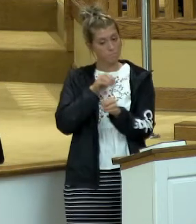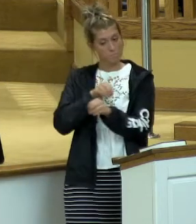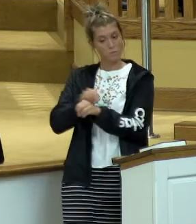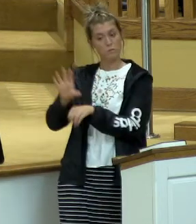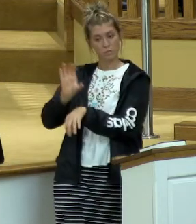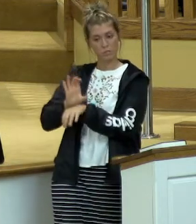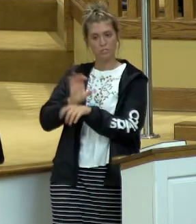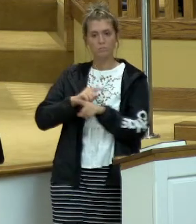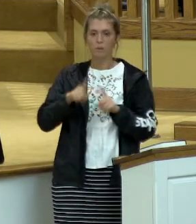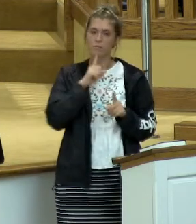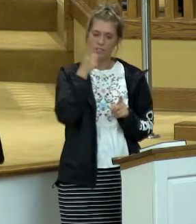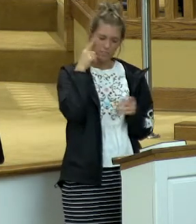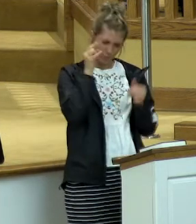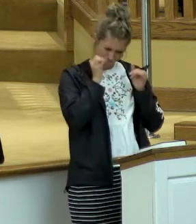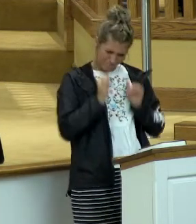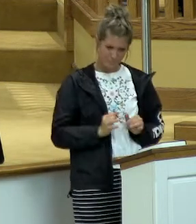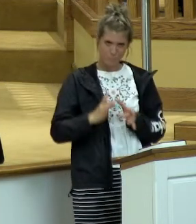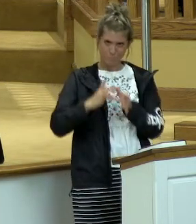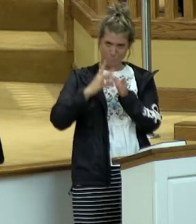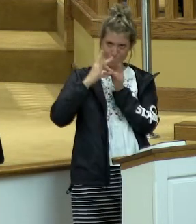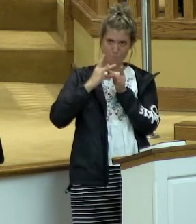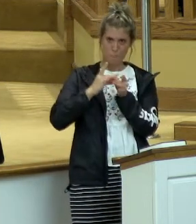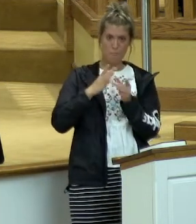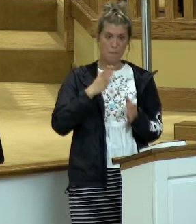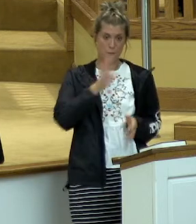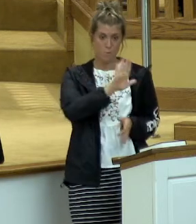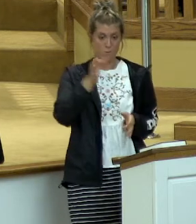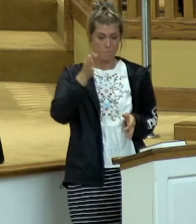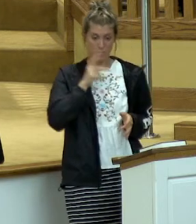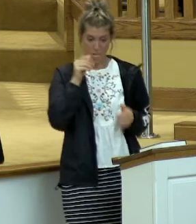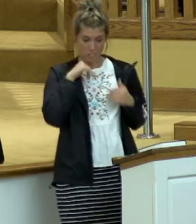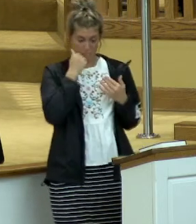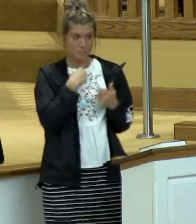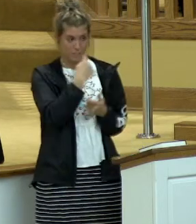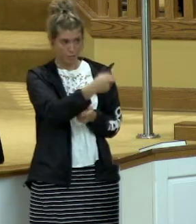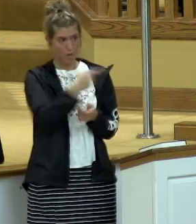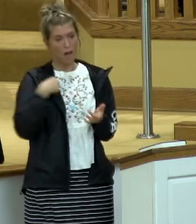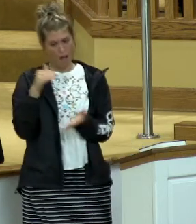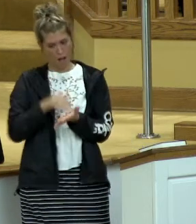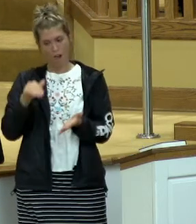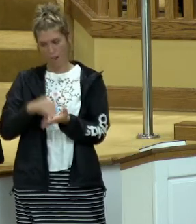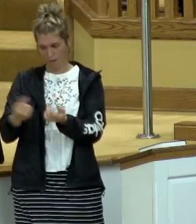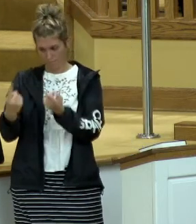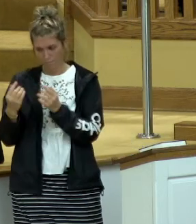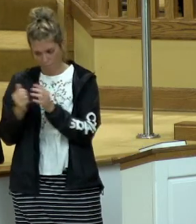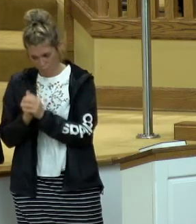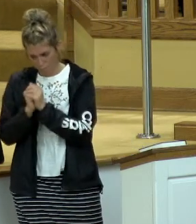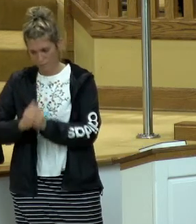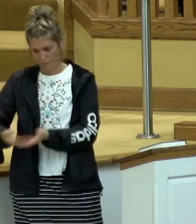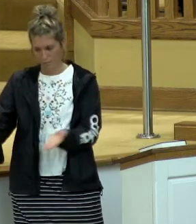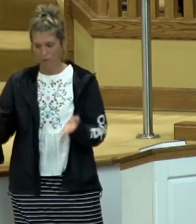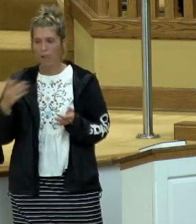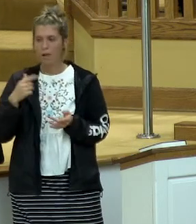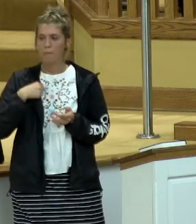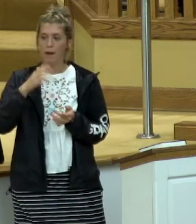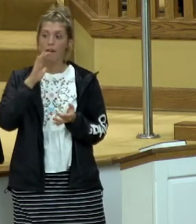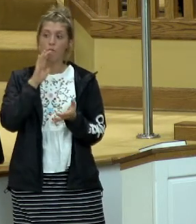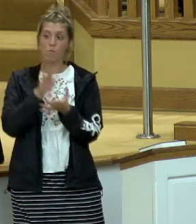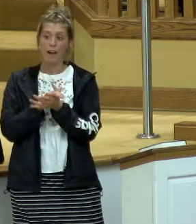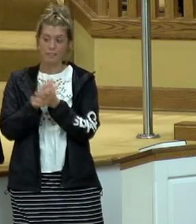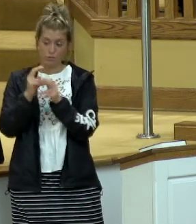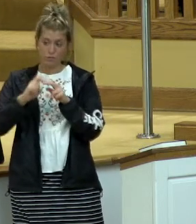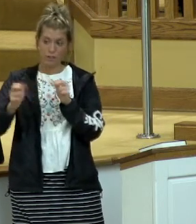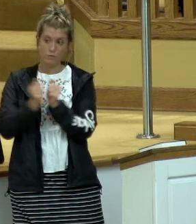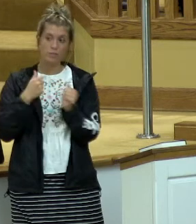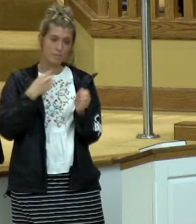rest of the church. Your pastor is not ashamed to tell you. Your pastor is not ashamed to tell you that he goes to the altar on a regular basis. My wife travels me all the time.